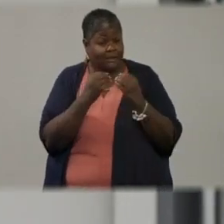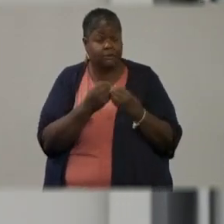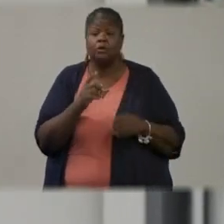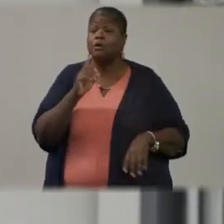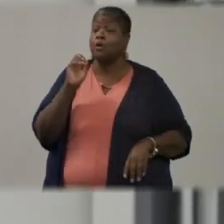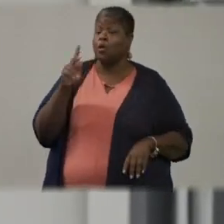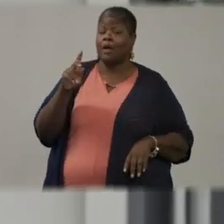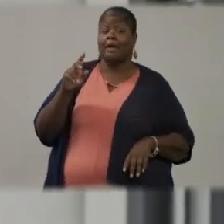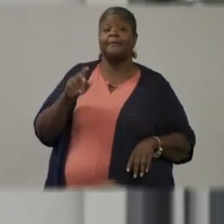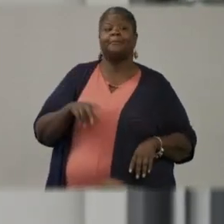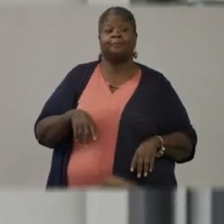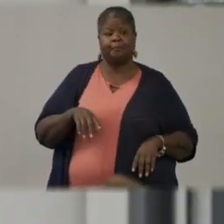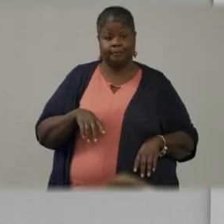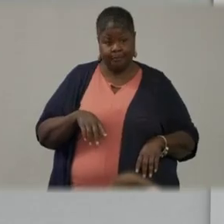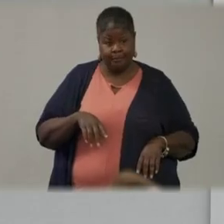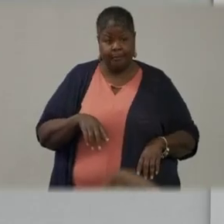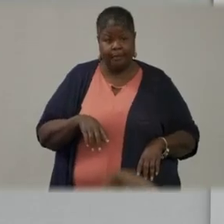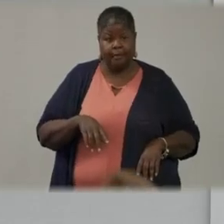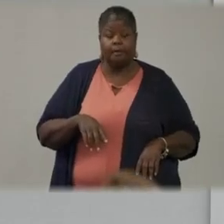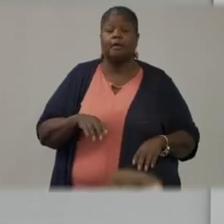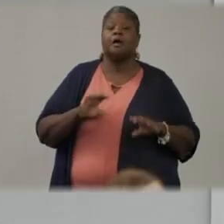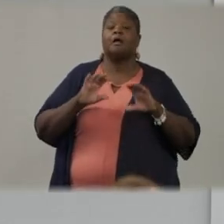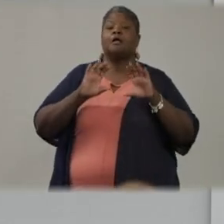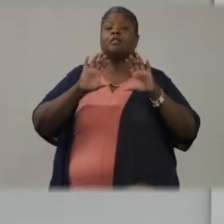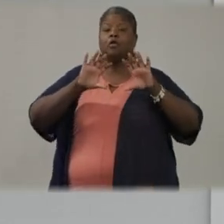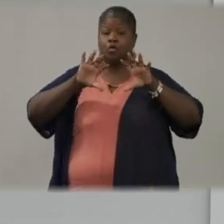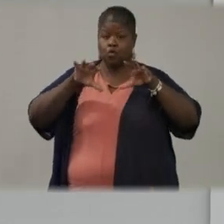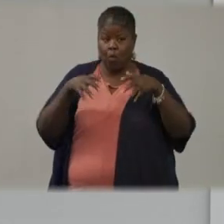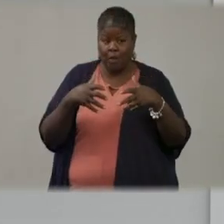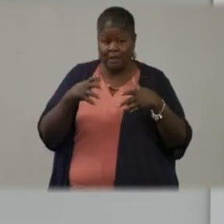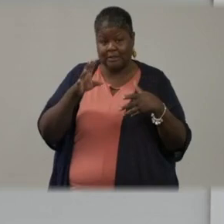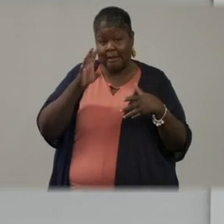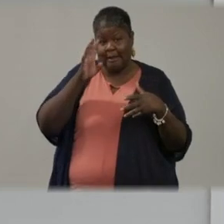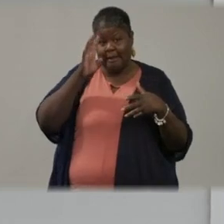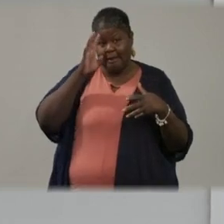Okay, the coalition has been made up